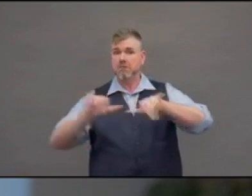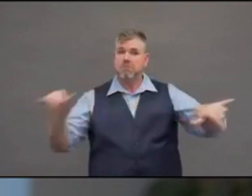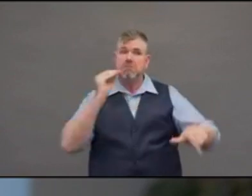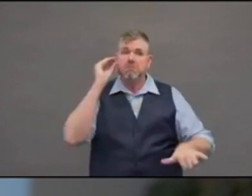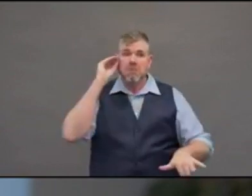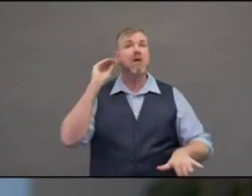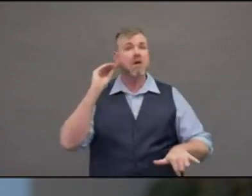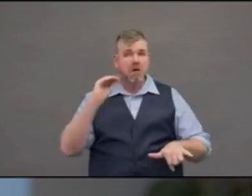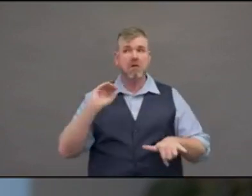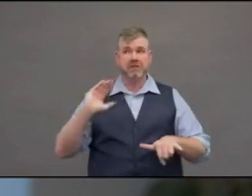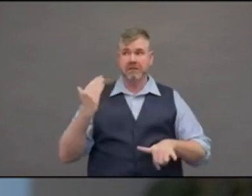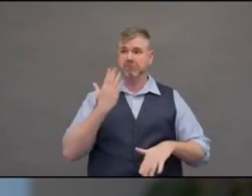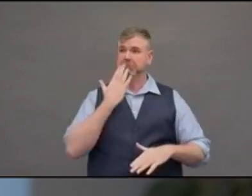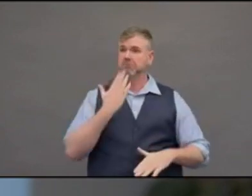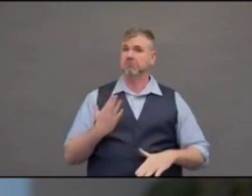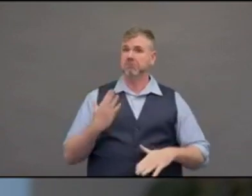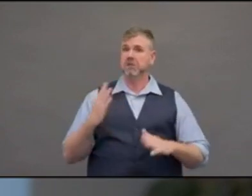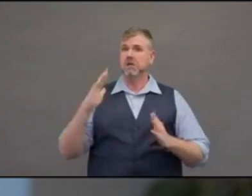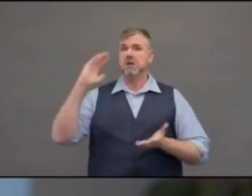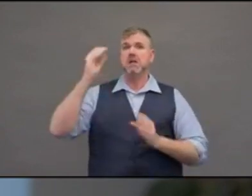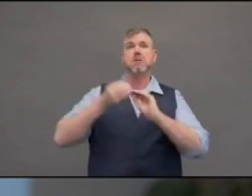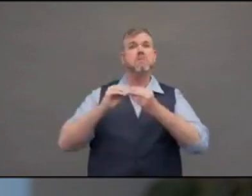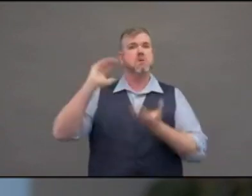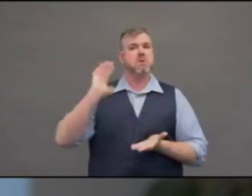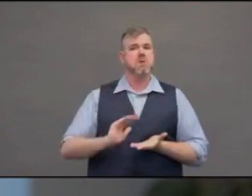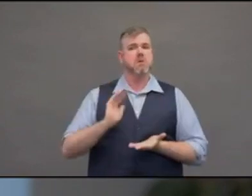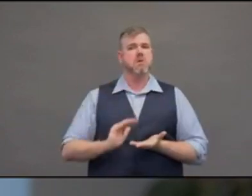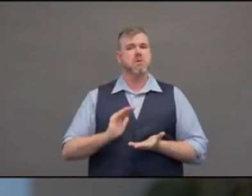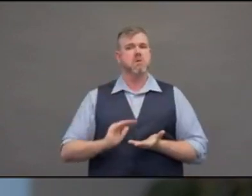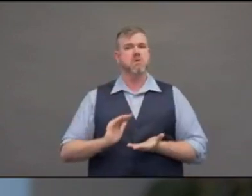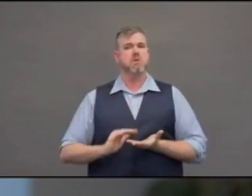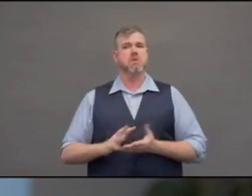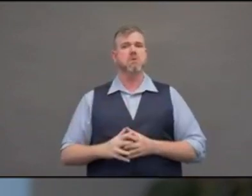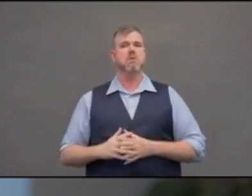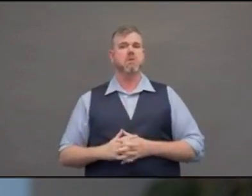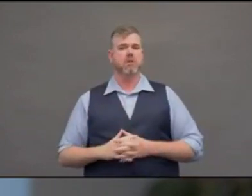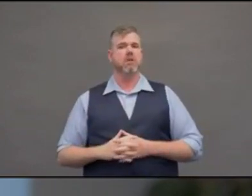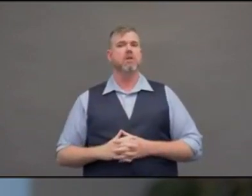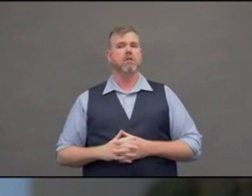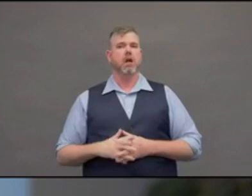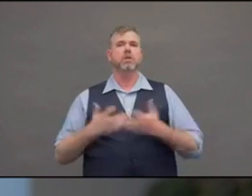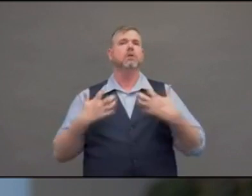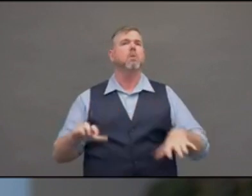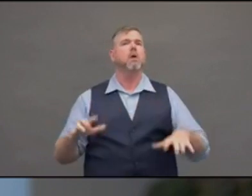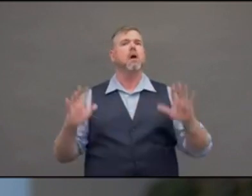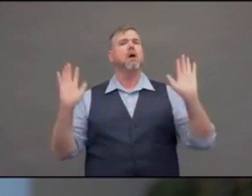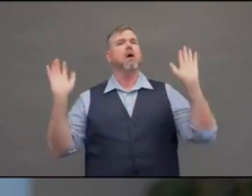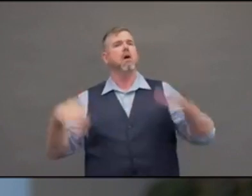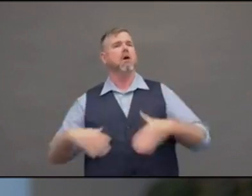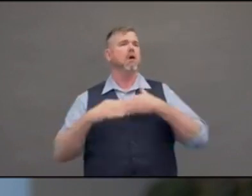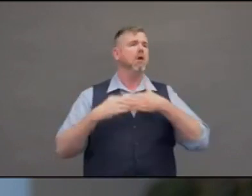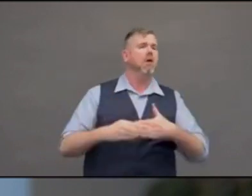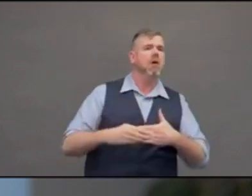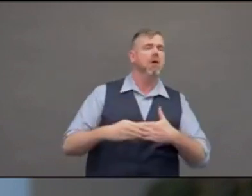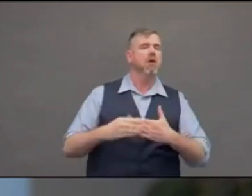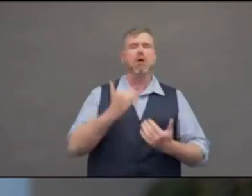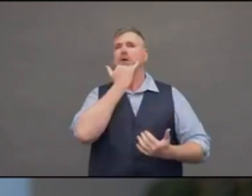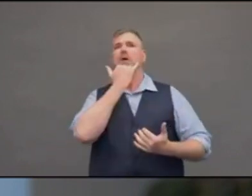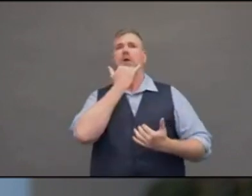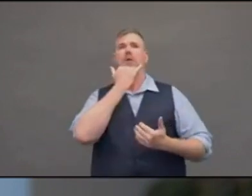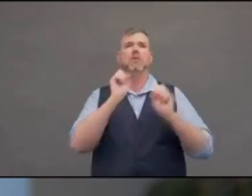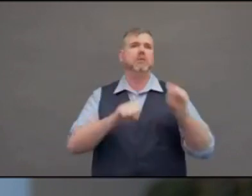our collective extraordinary sacrifices. And so that's the goal.